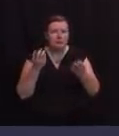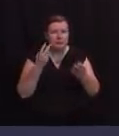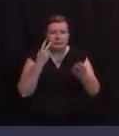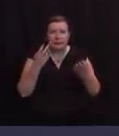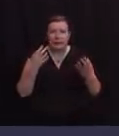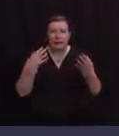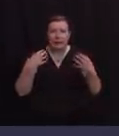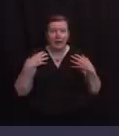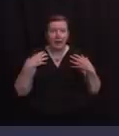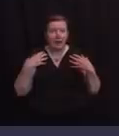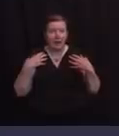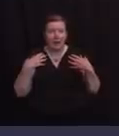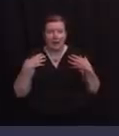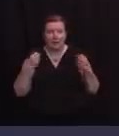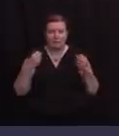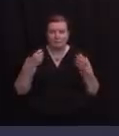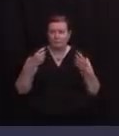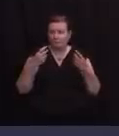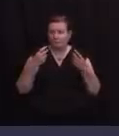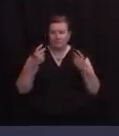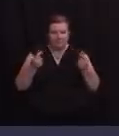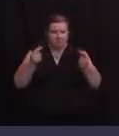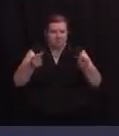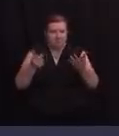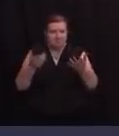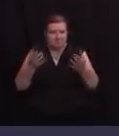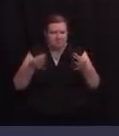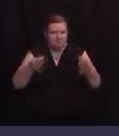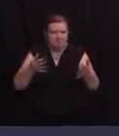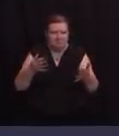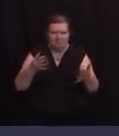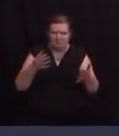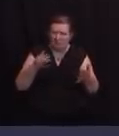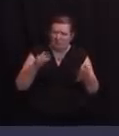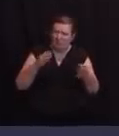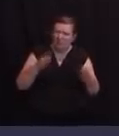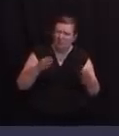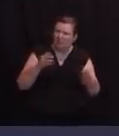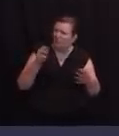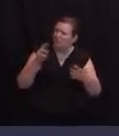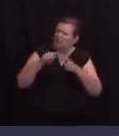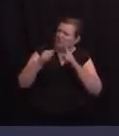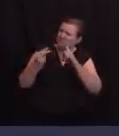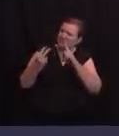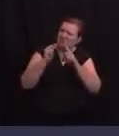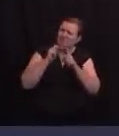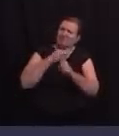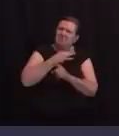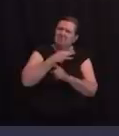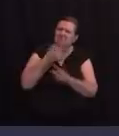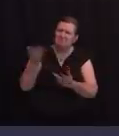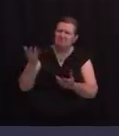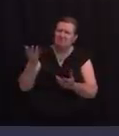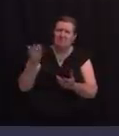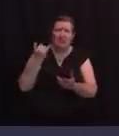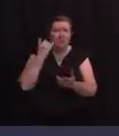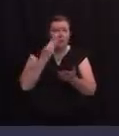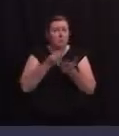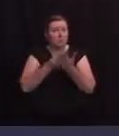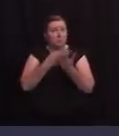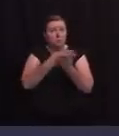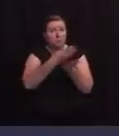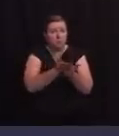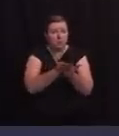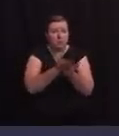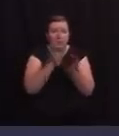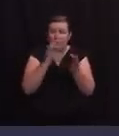just wondering if you see it that way or if you see it differently, and if the budget has to proceed in this fashion. I get it that